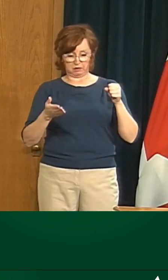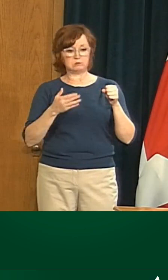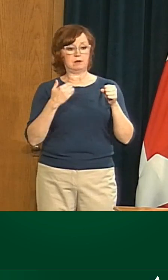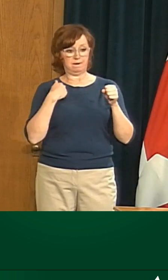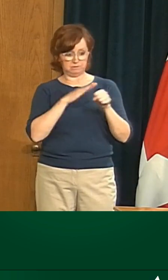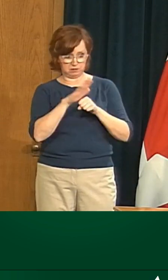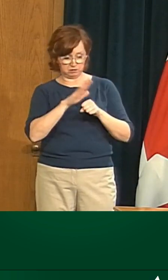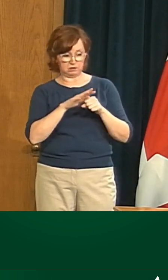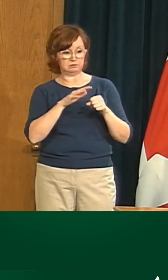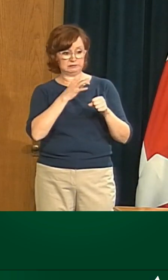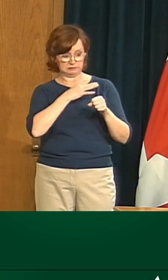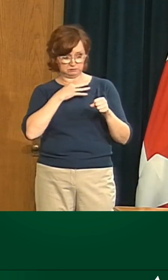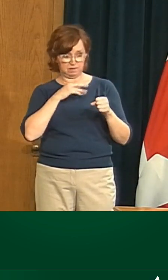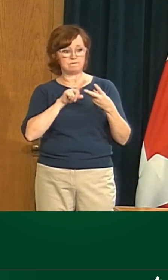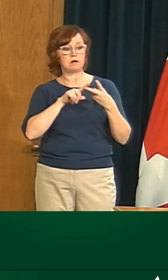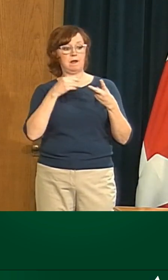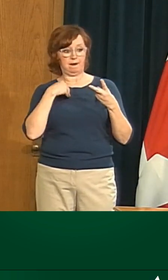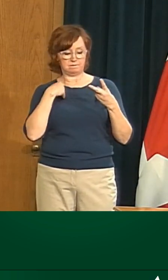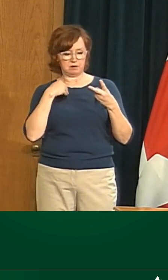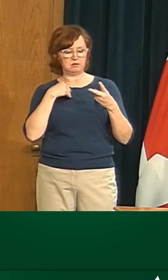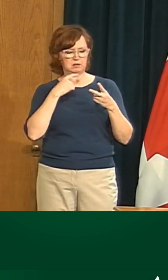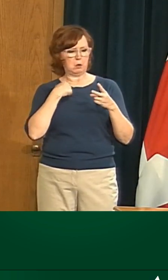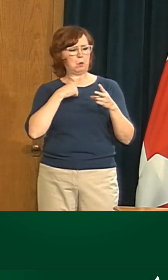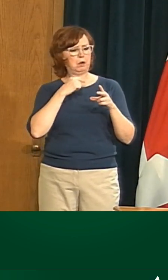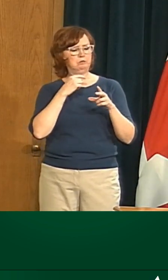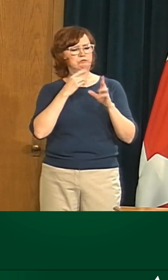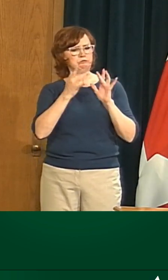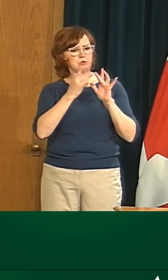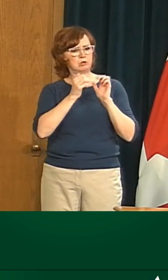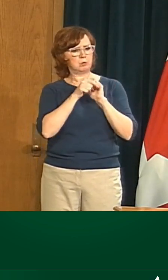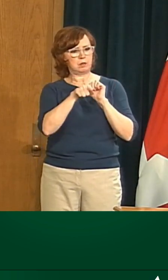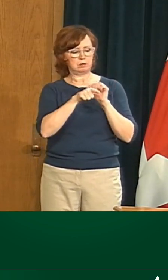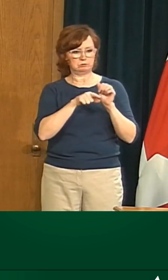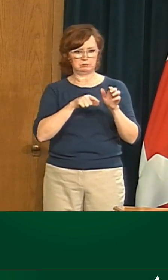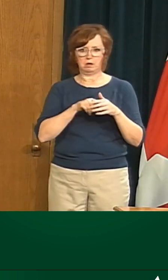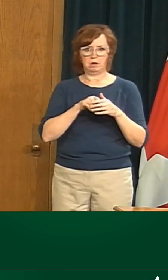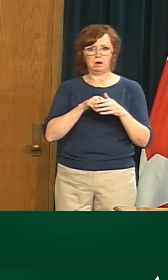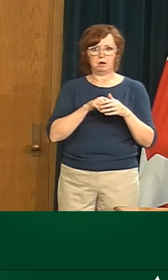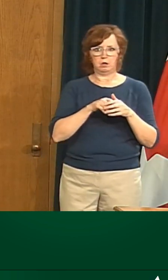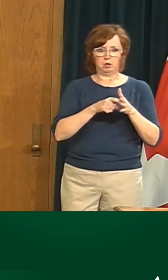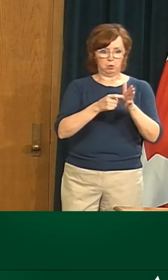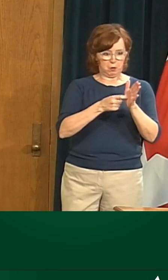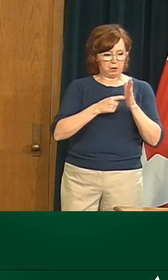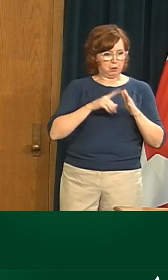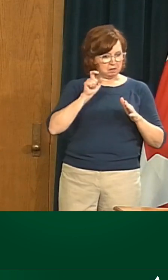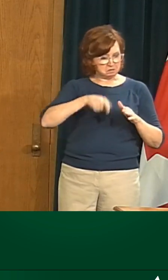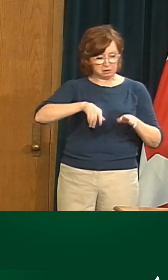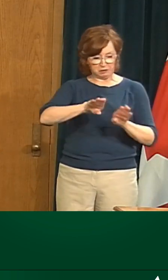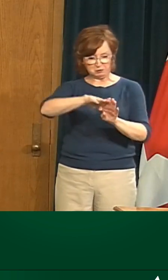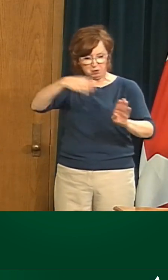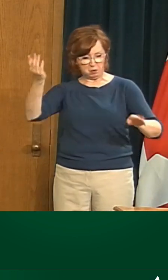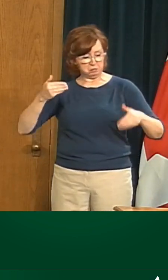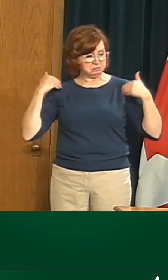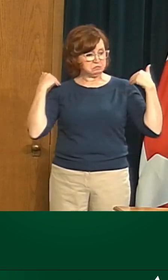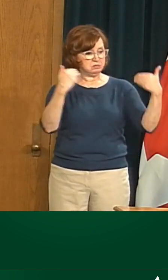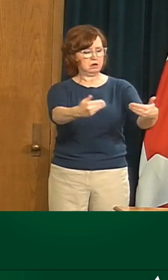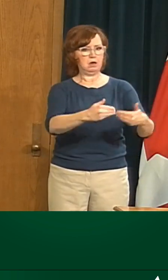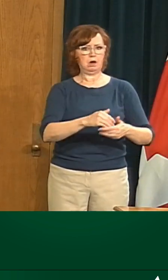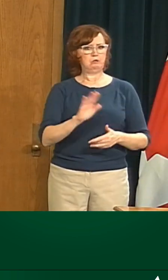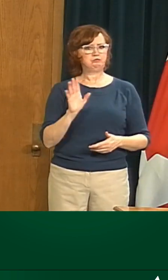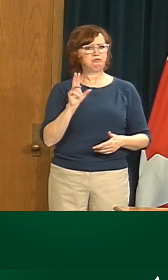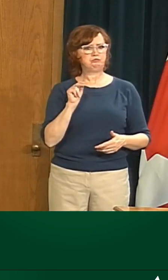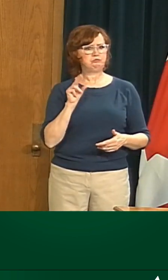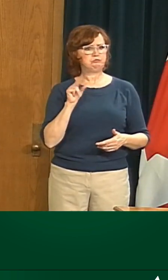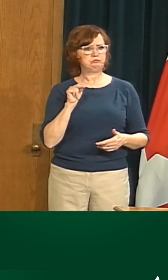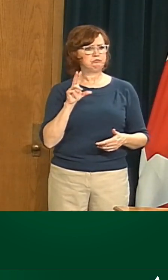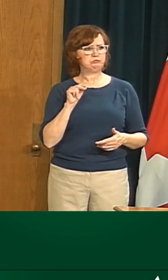that they may require. So we wouldn't expect that. We wouldn't expect that municipalities would be requesting to move out of step,